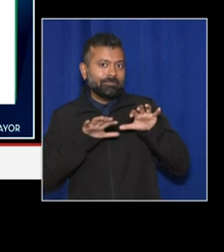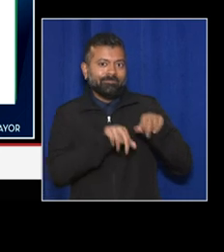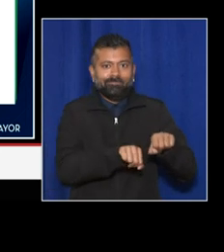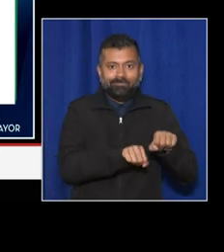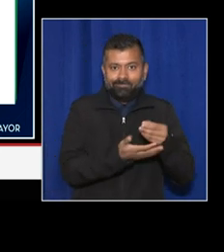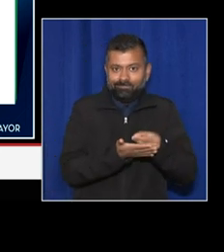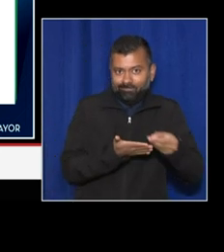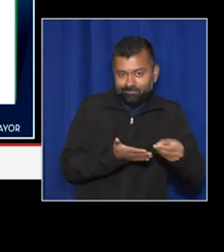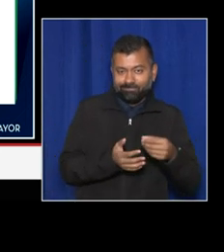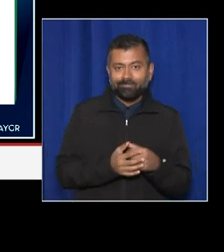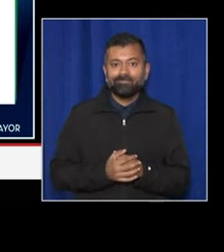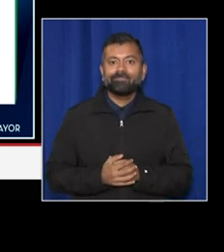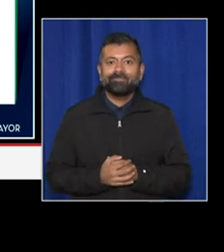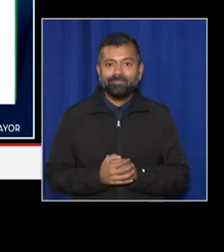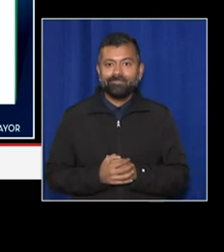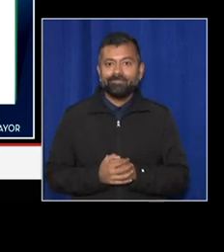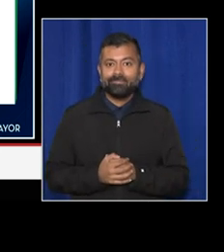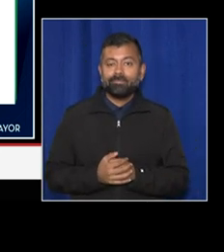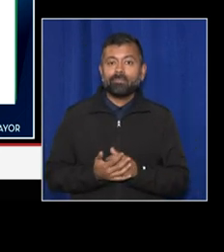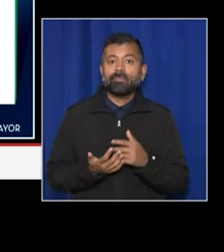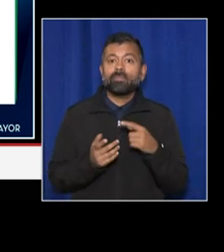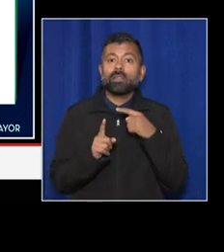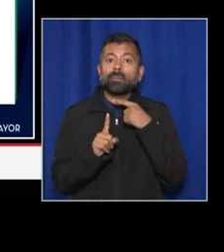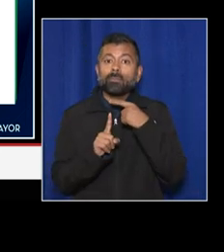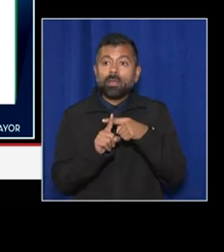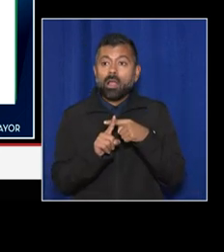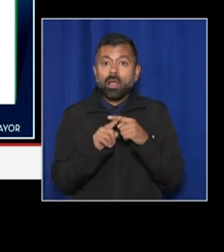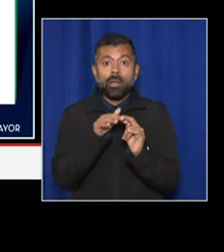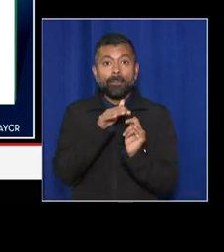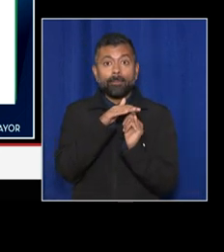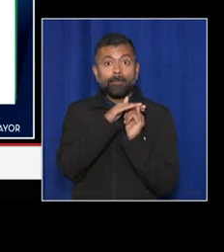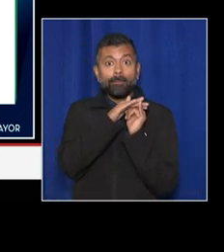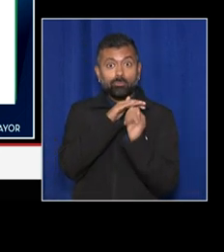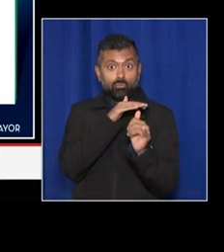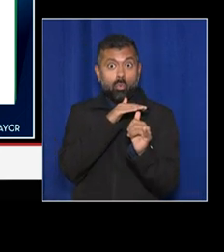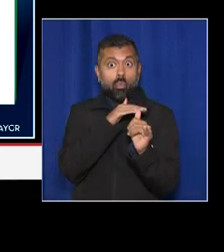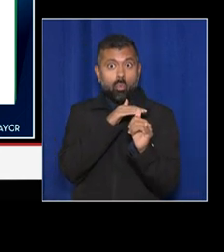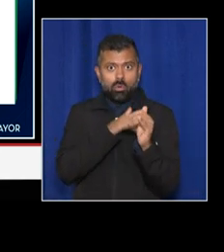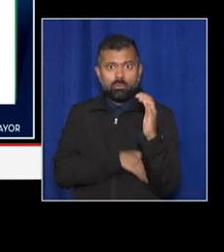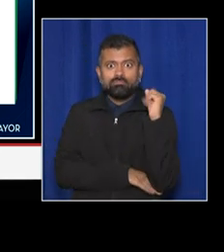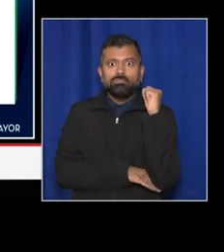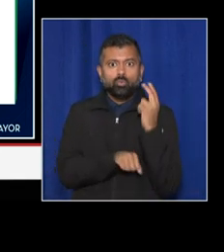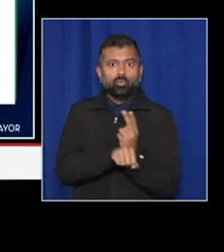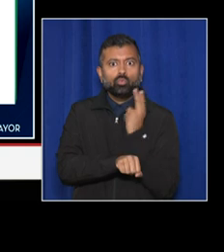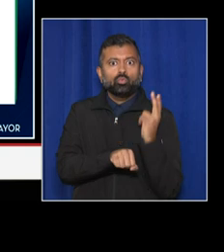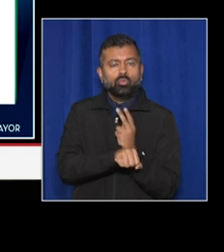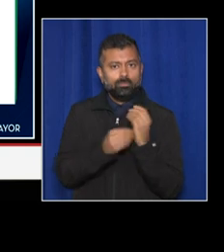in ridership on our metro. Another very positive indicator of the number of